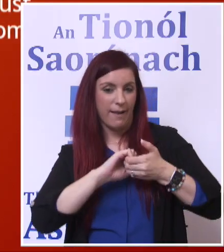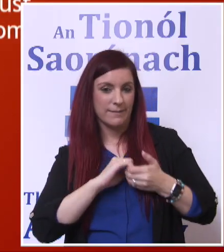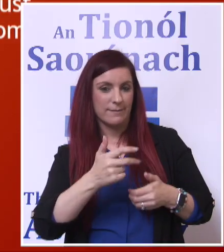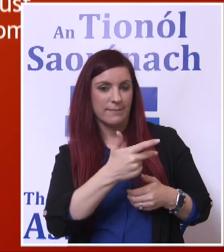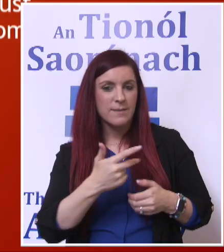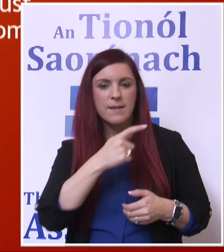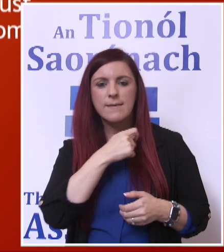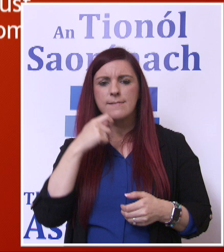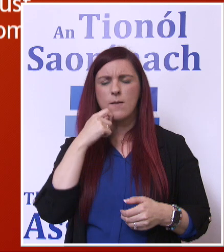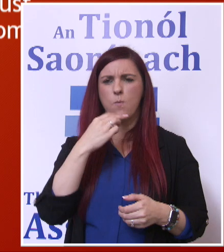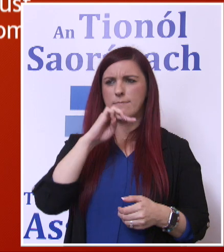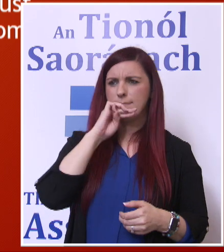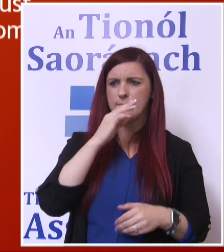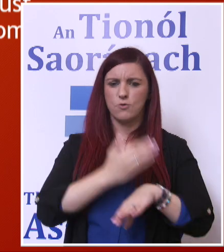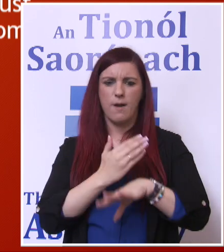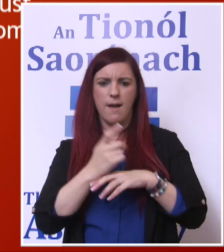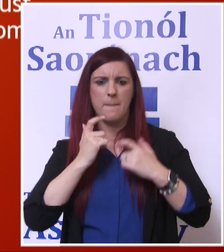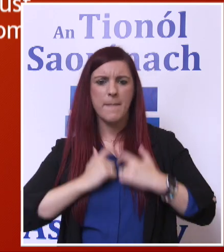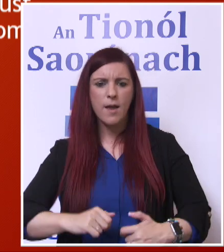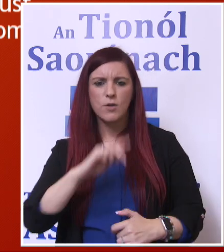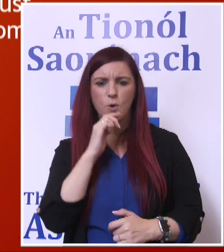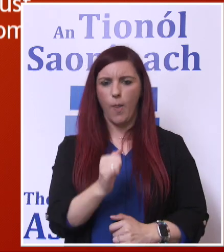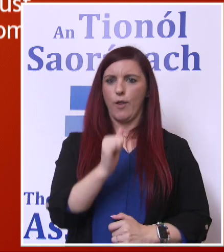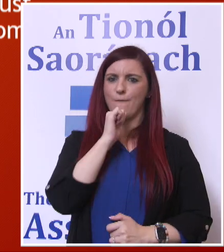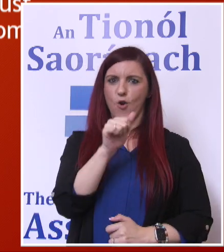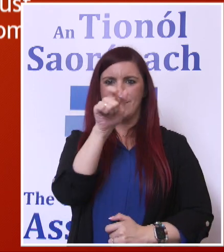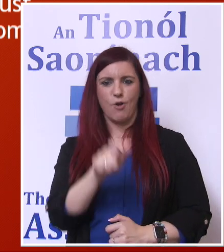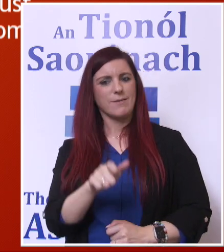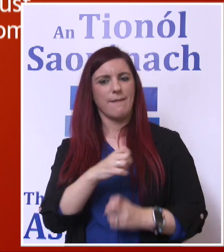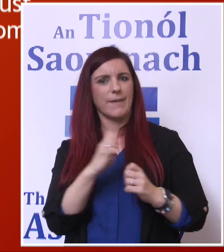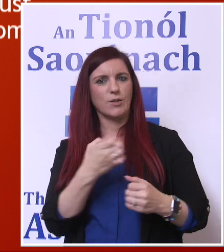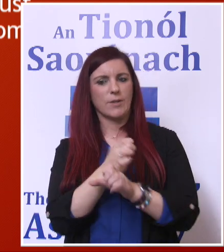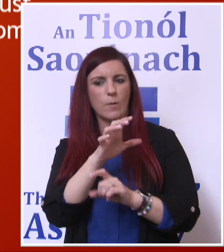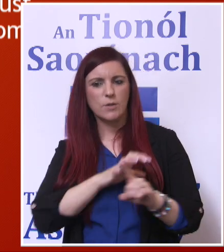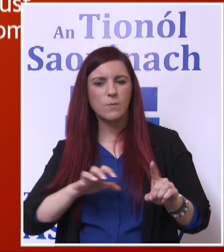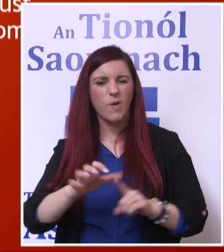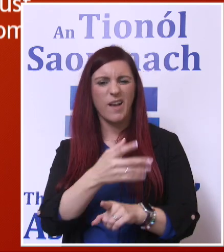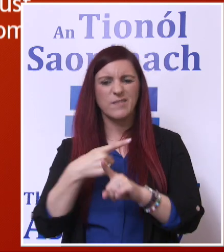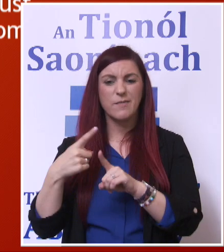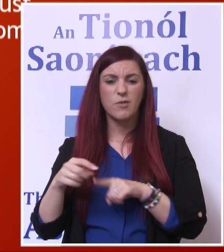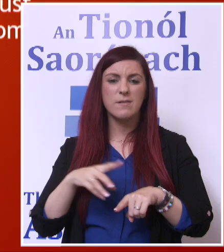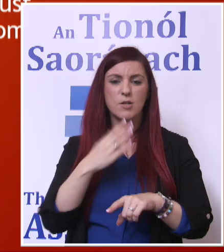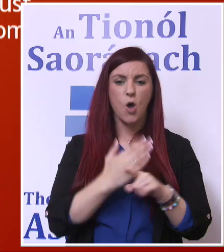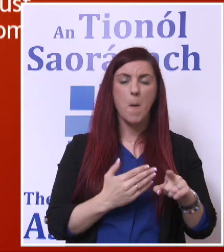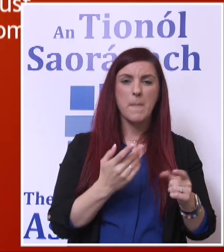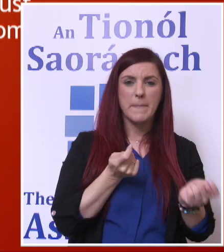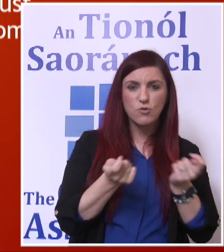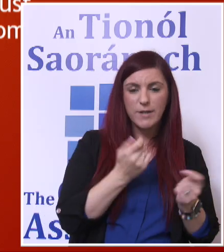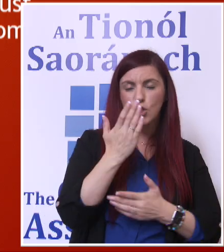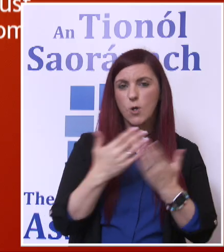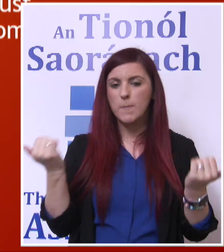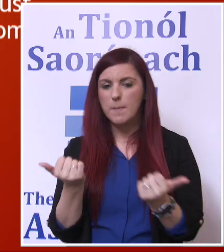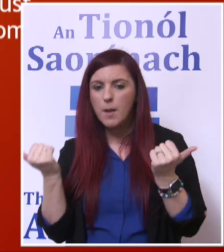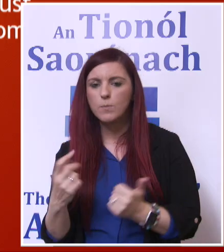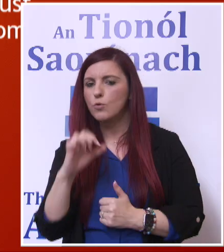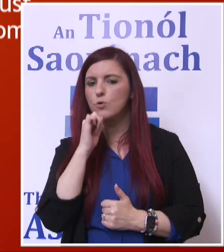around what mayors do. The first citizens of our counties, we fulfil a number of roles. They range from the symbolic to the administrative, but they do not